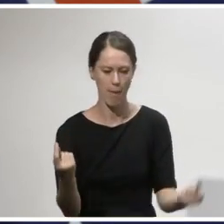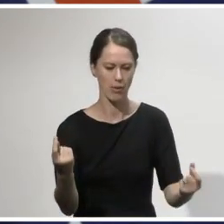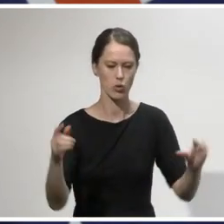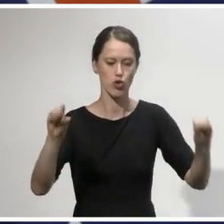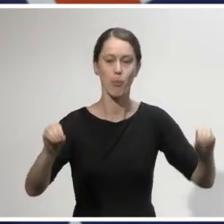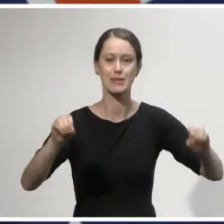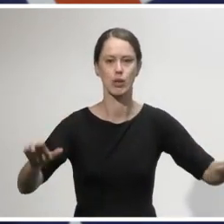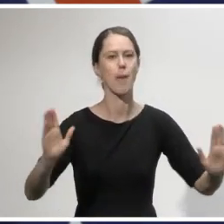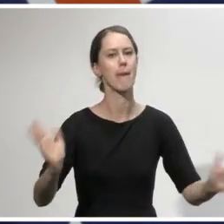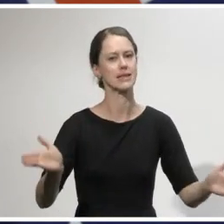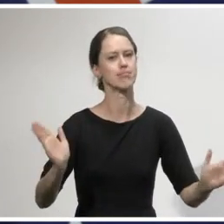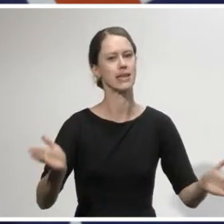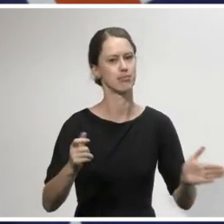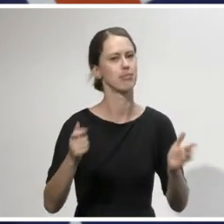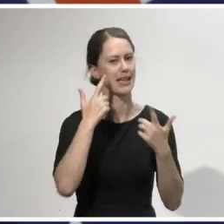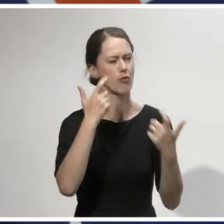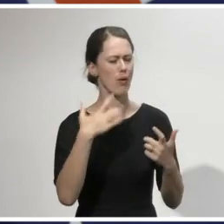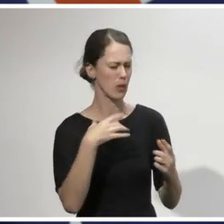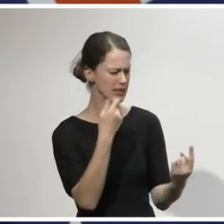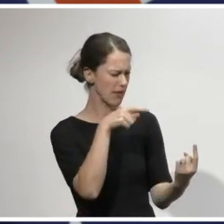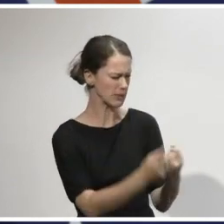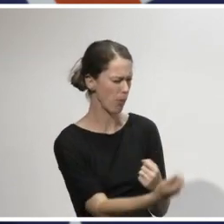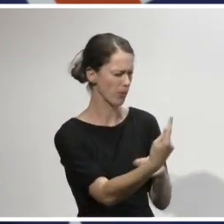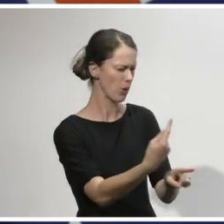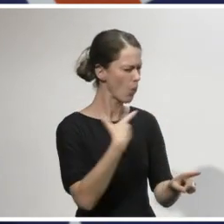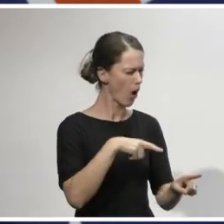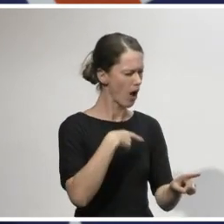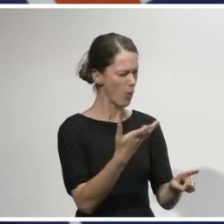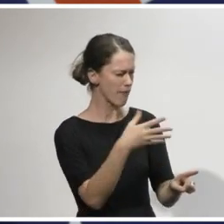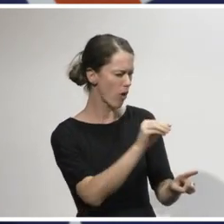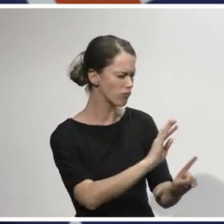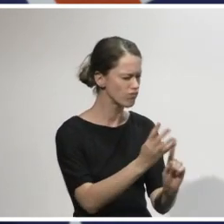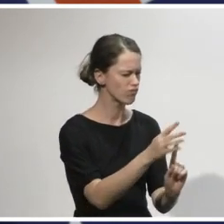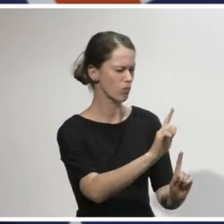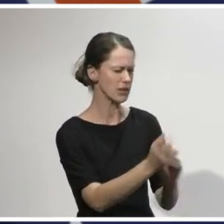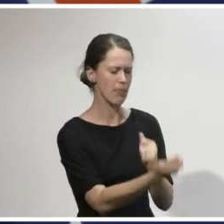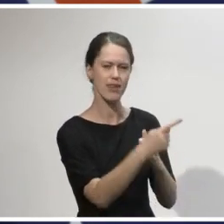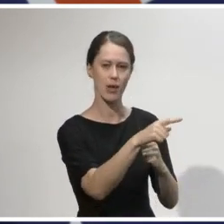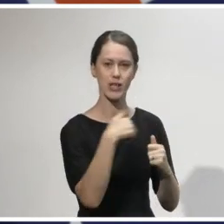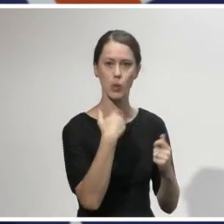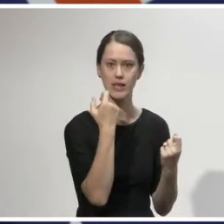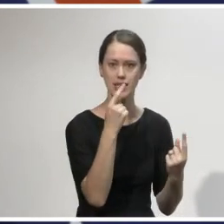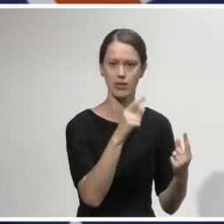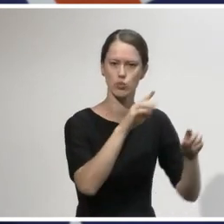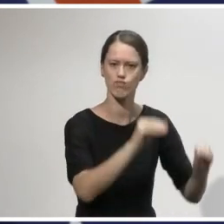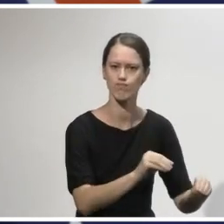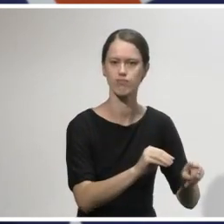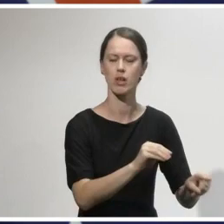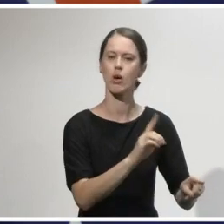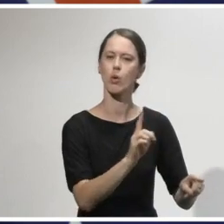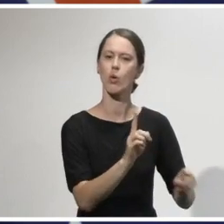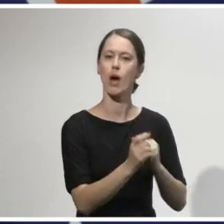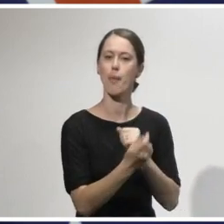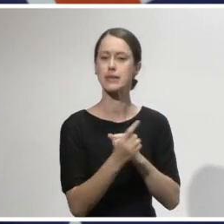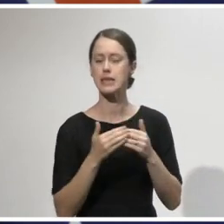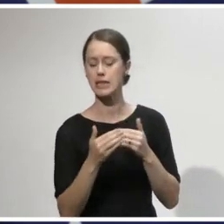really understanding why they're popping up and what the circumstances have been there. What we would expect to see in